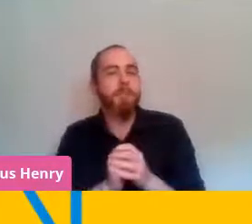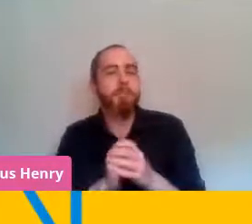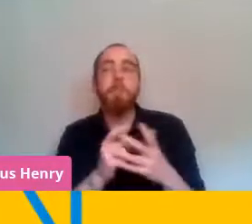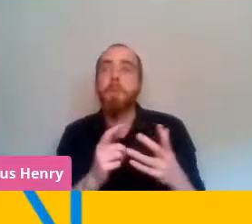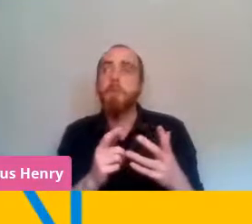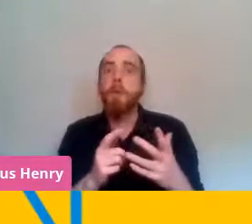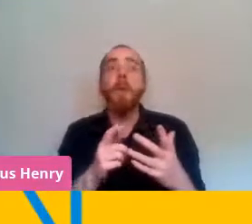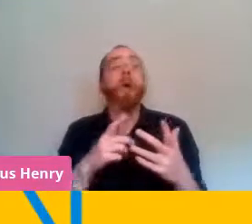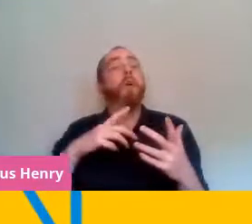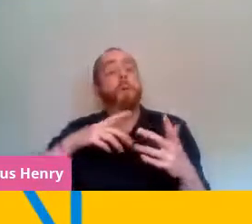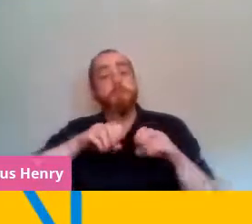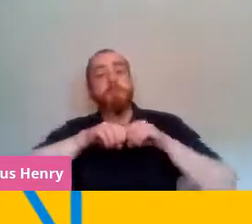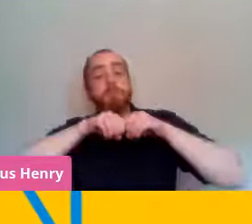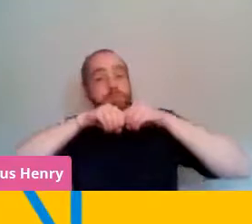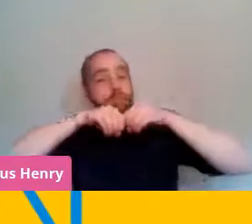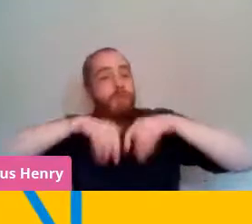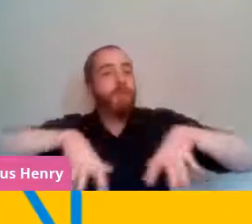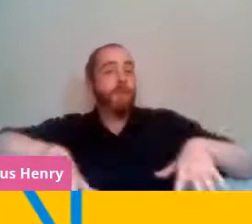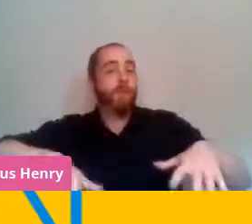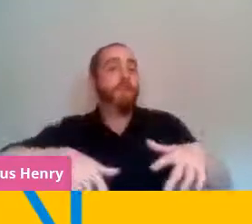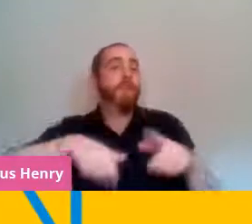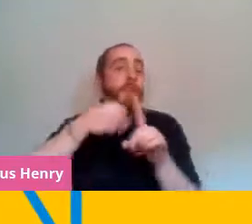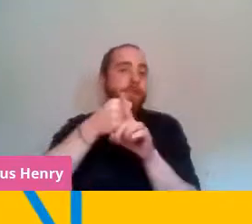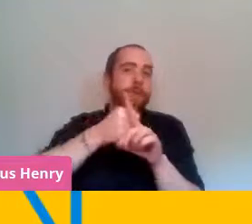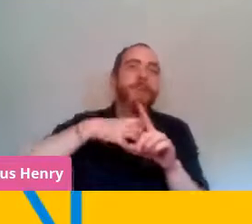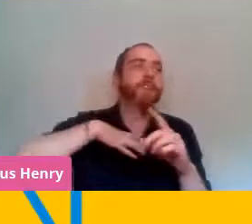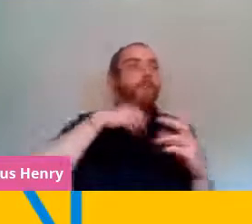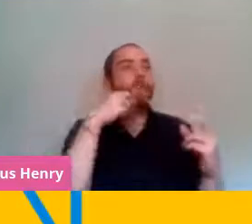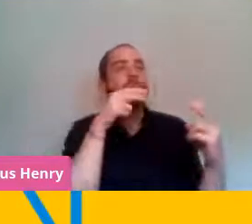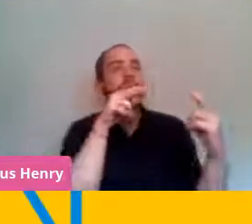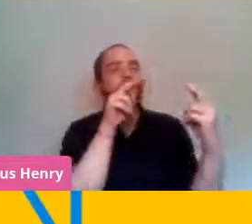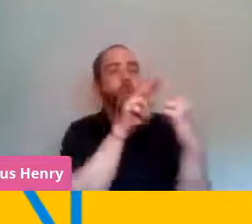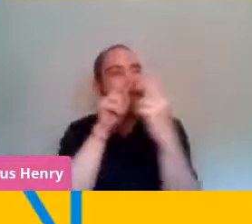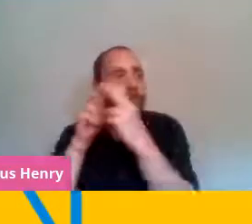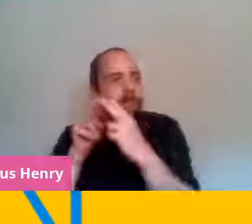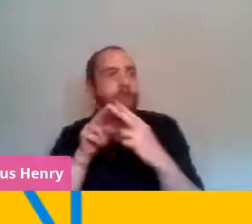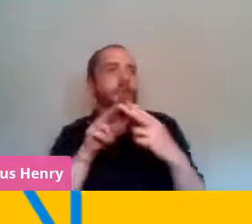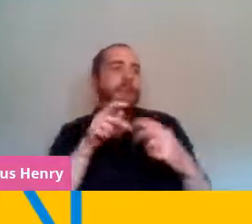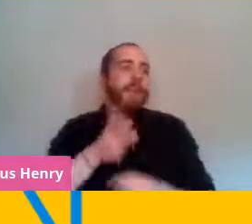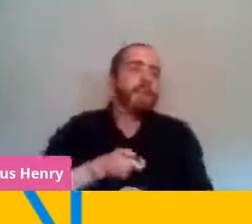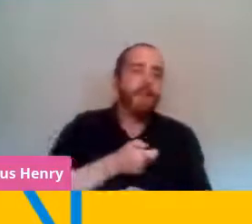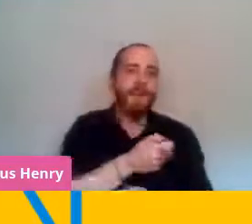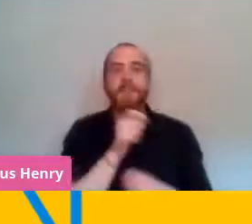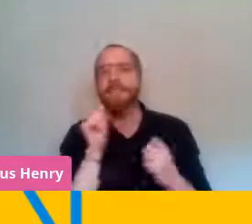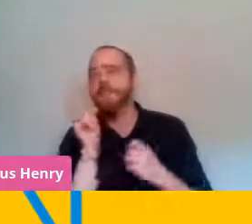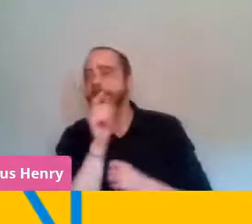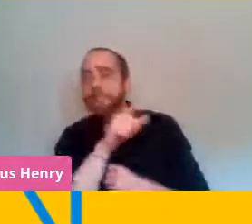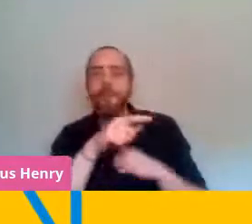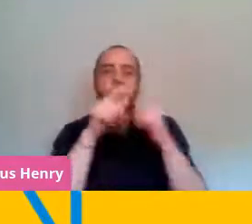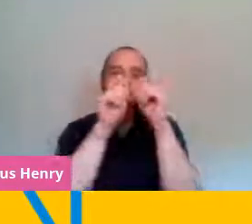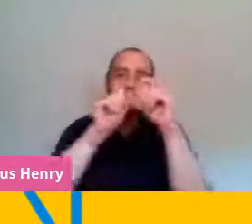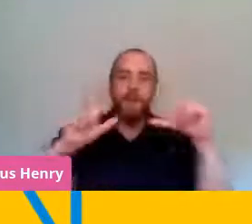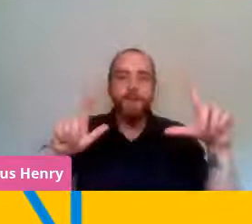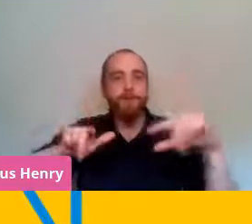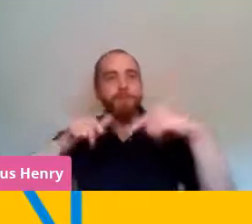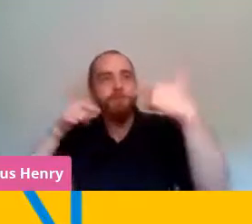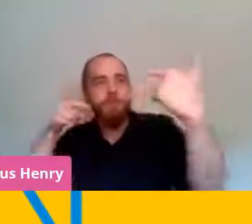call people, text them, video call them, contact them, have discussions, start scraping email lists, getting